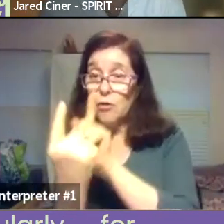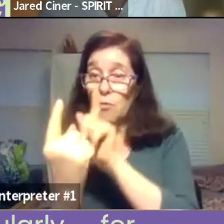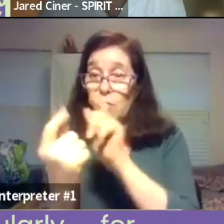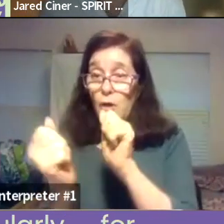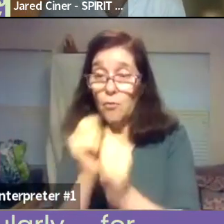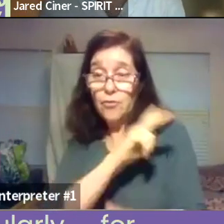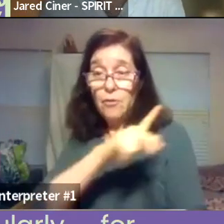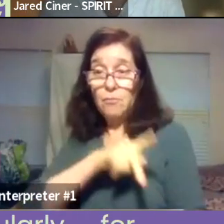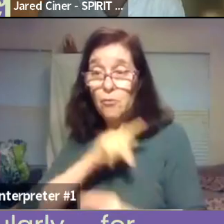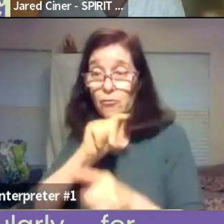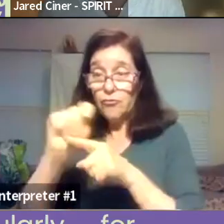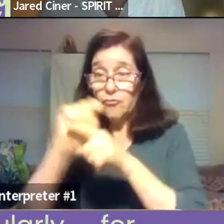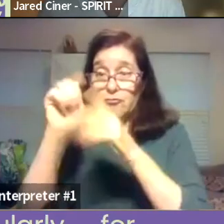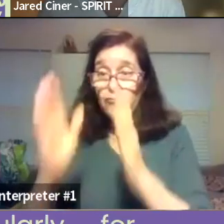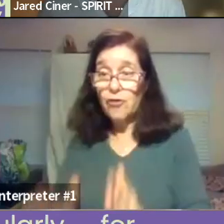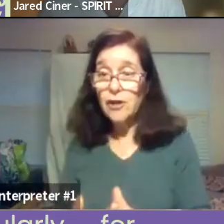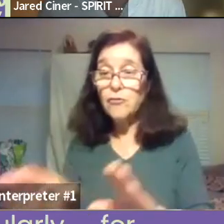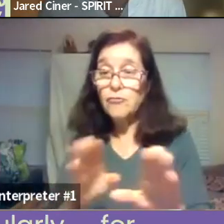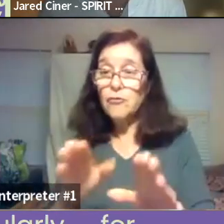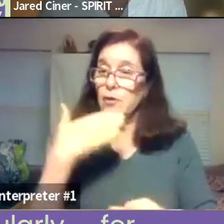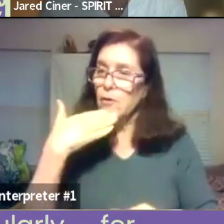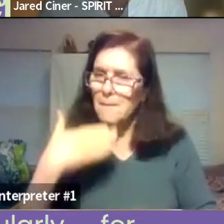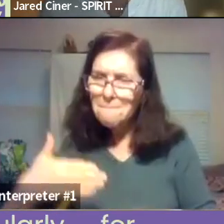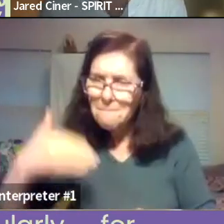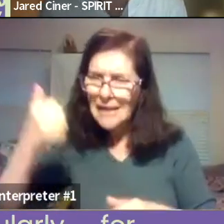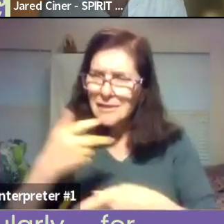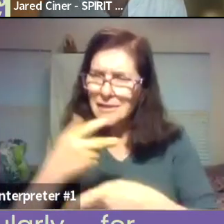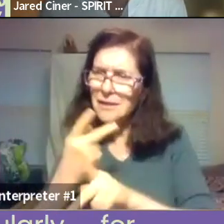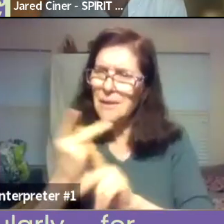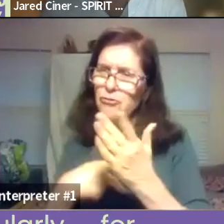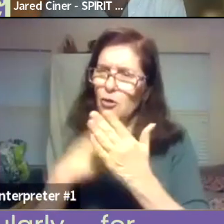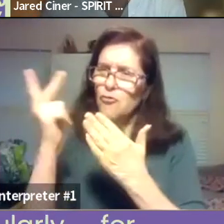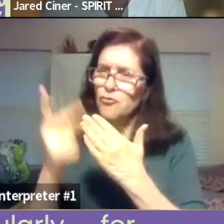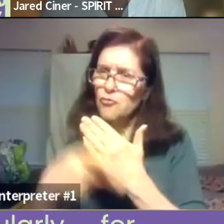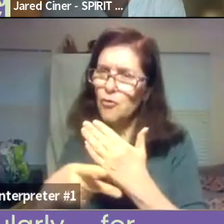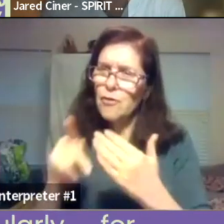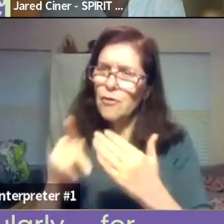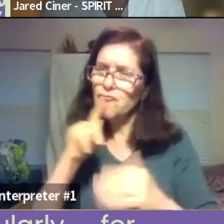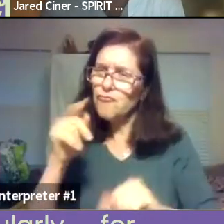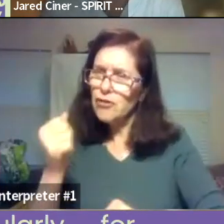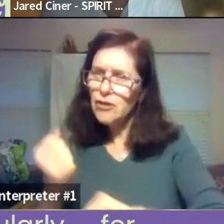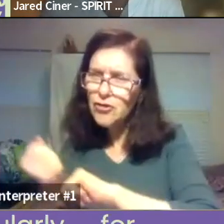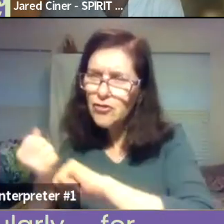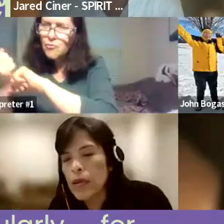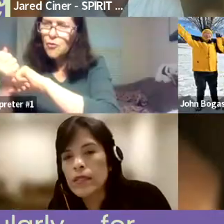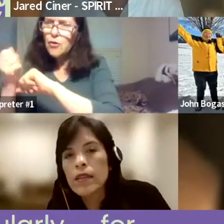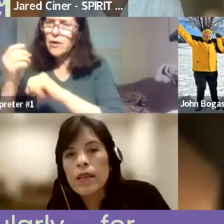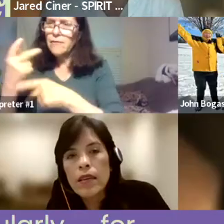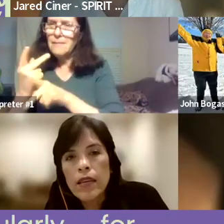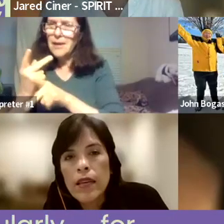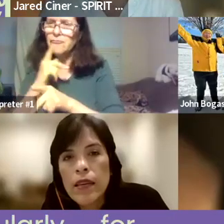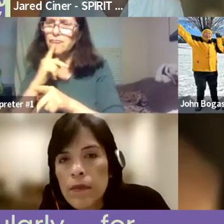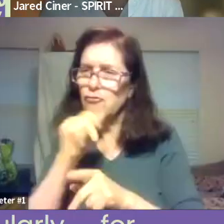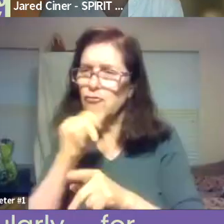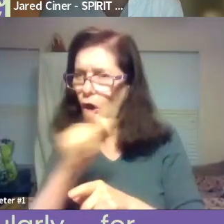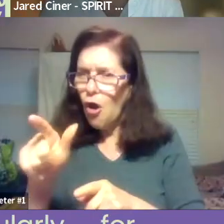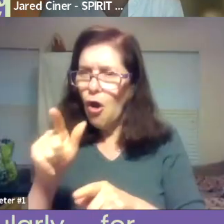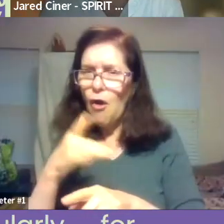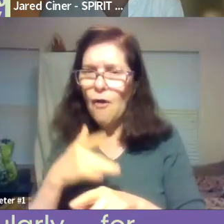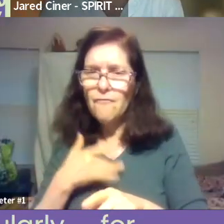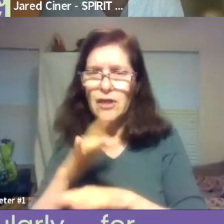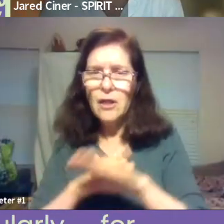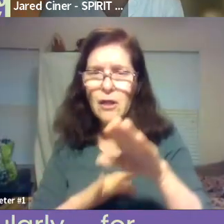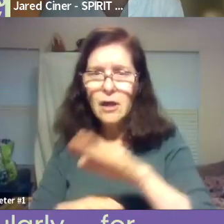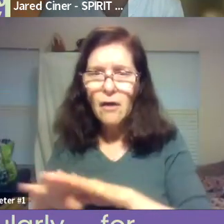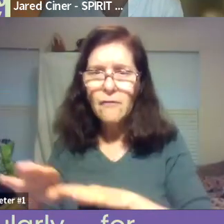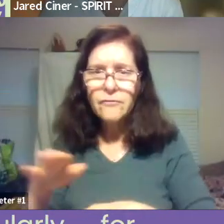trainer, doing our best to make those programs really supportive and make sure that everybody could feel comfortable